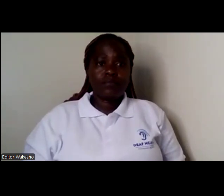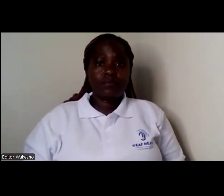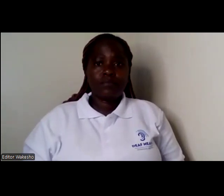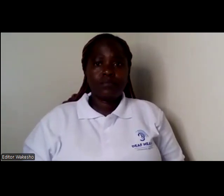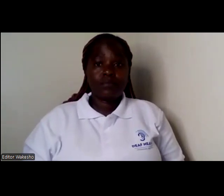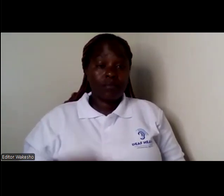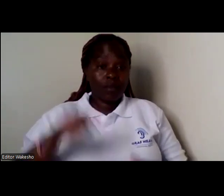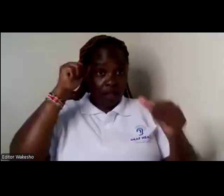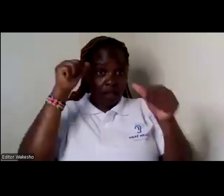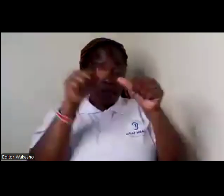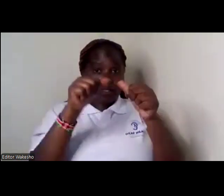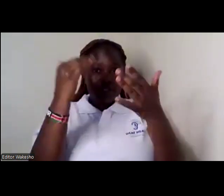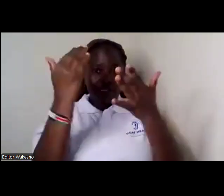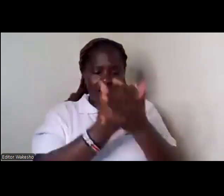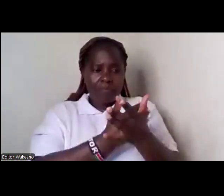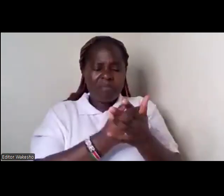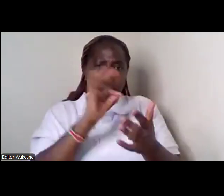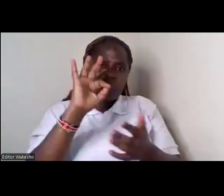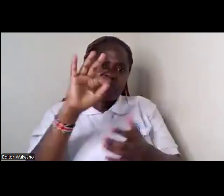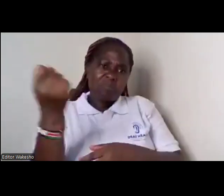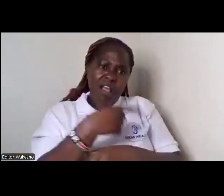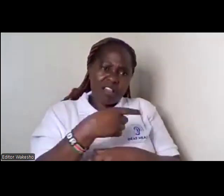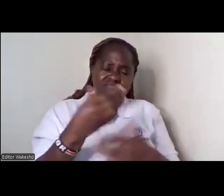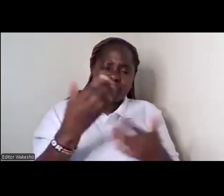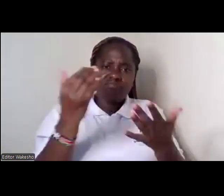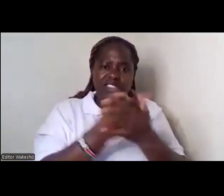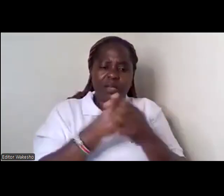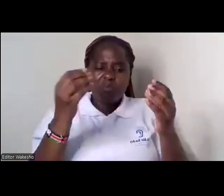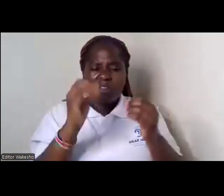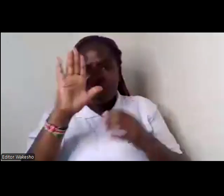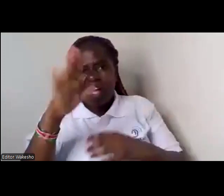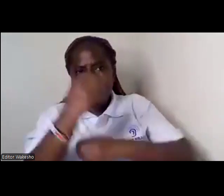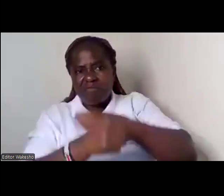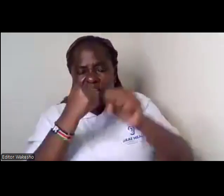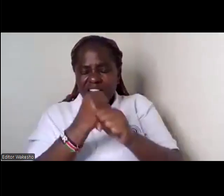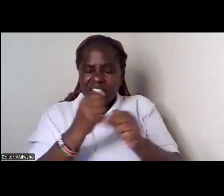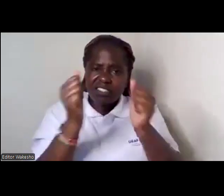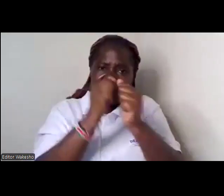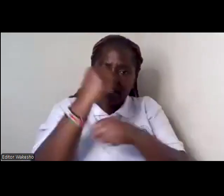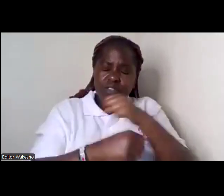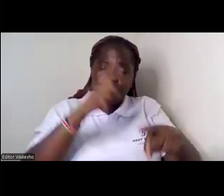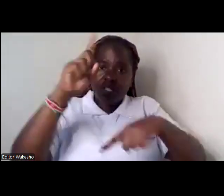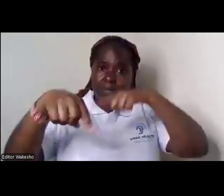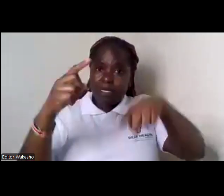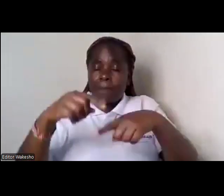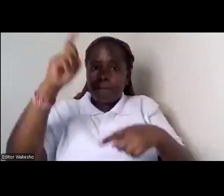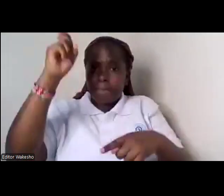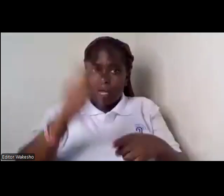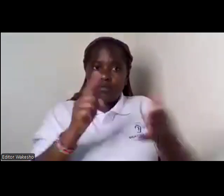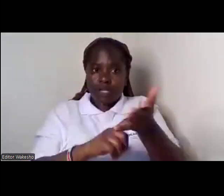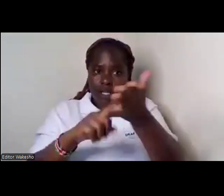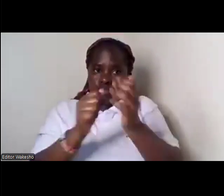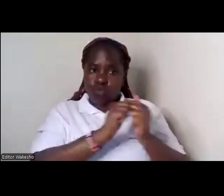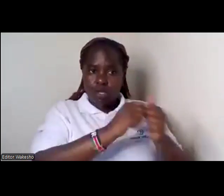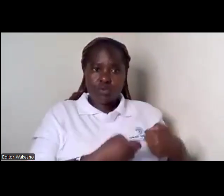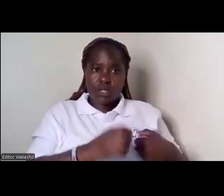Remember, there are some that are short-term, 3 months, some that are long-term, 5 years, 10 years. So it's something that you need to